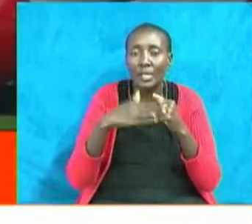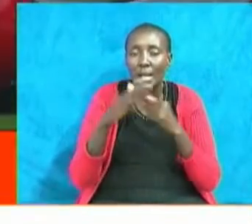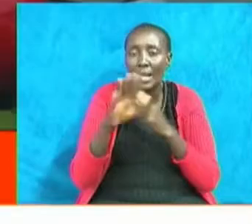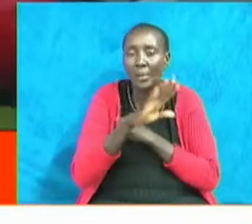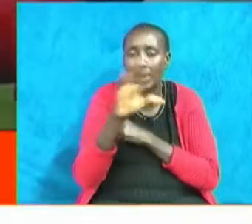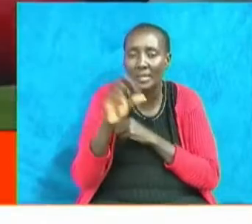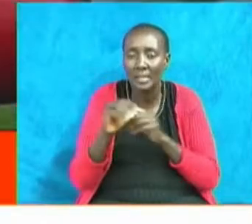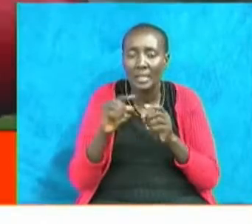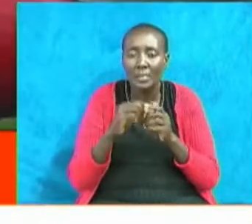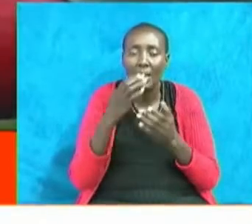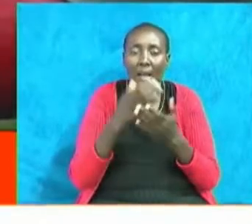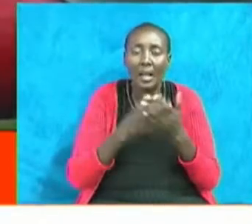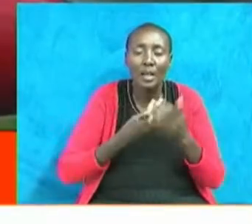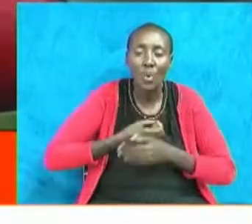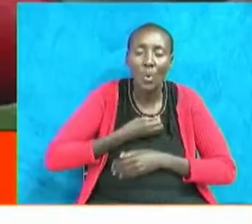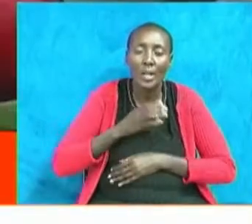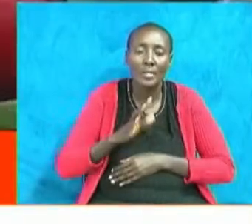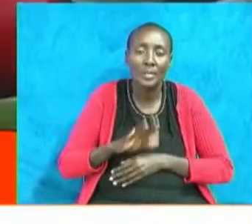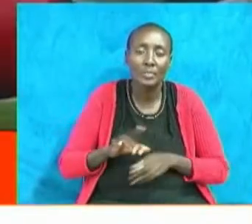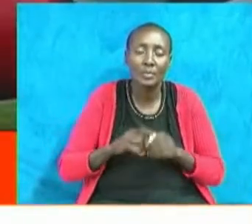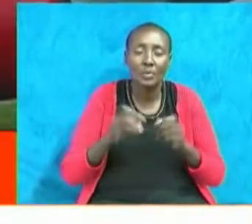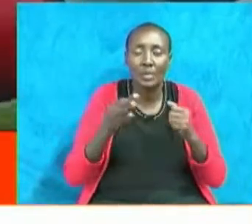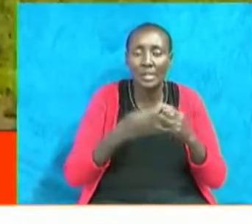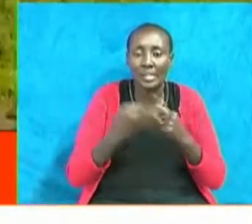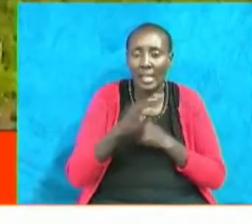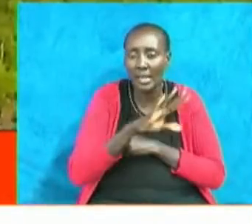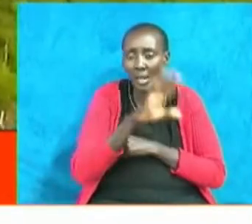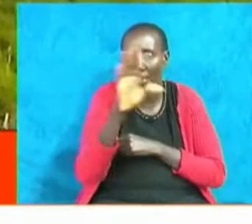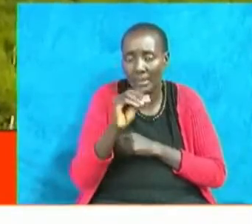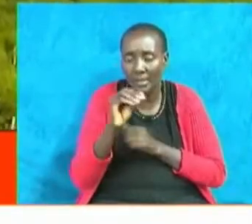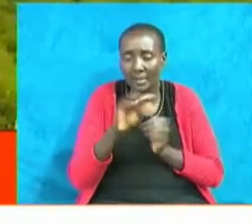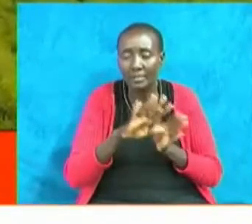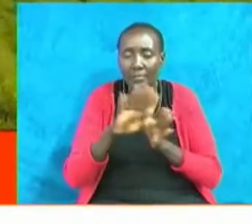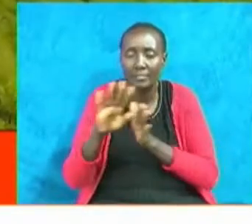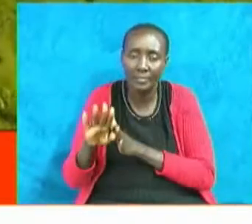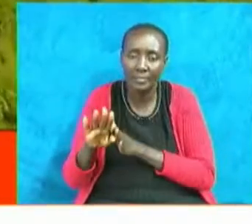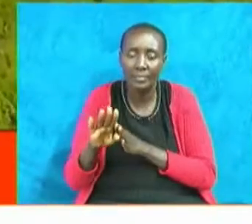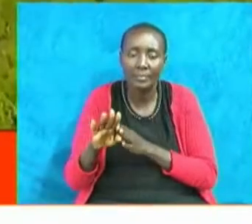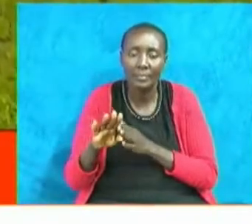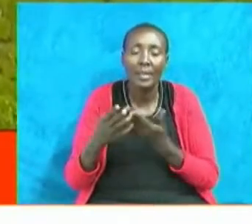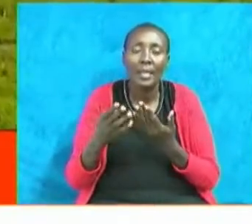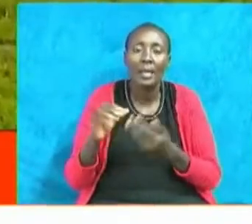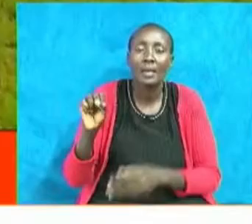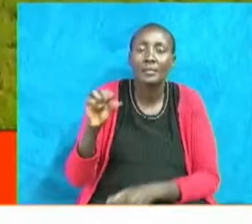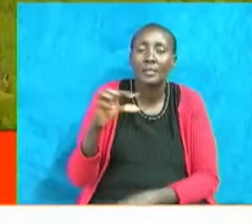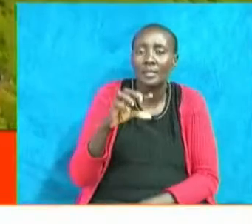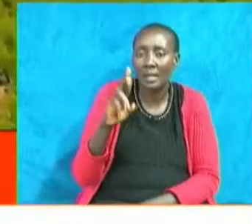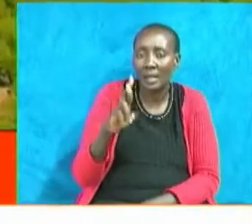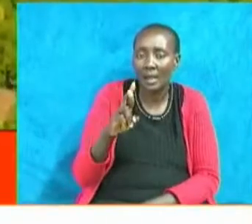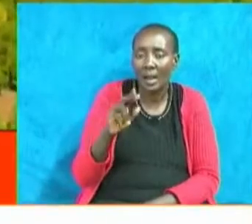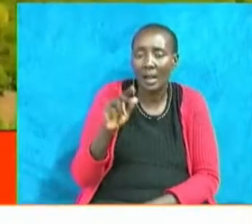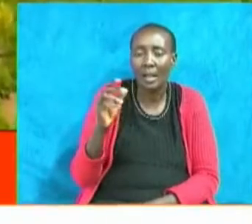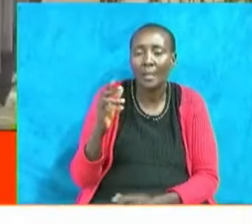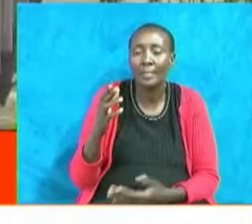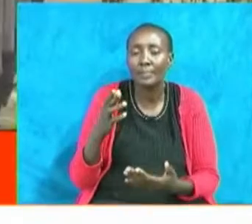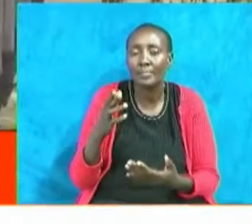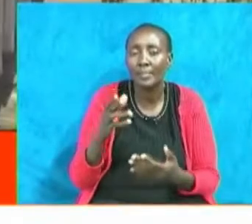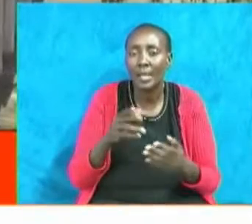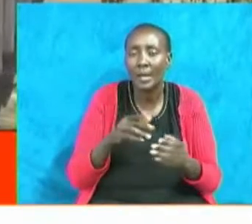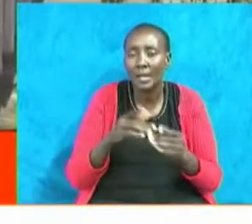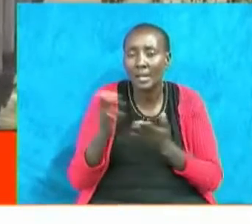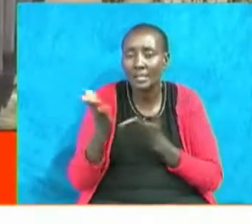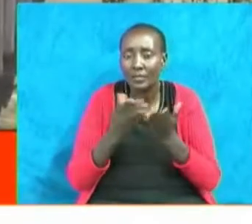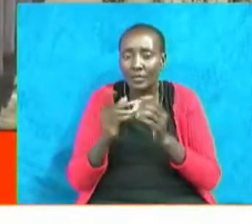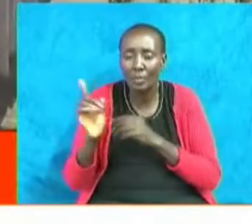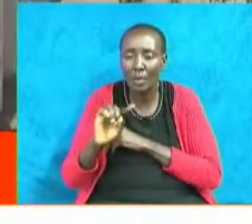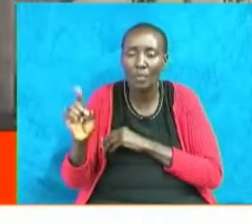lenders who converted their debt to a 38% stake. Elsewhere, the standard gauge railway SGR passenger service from Nairobi to Mombasa